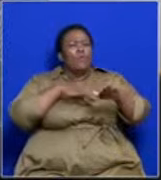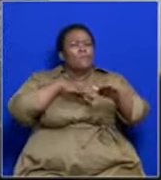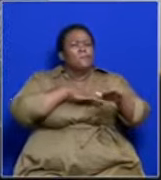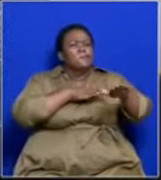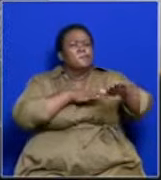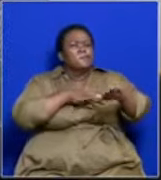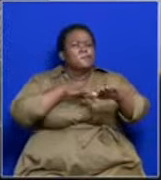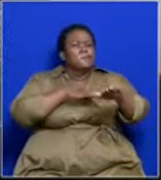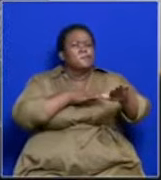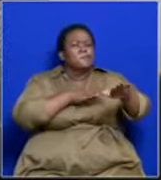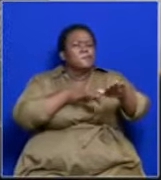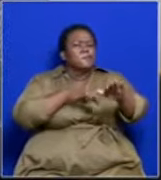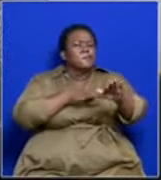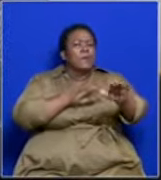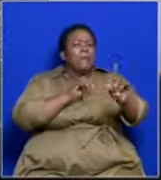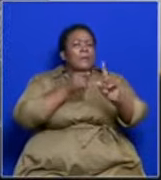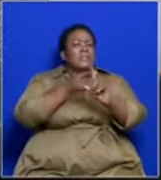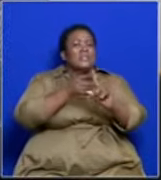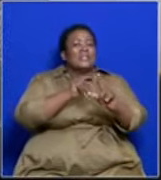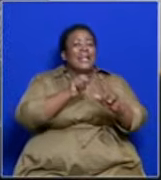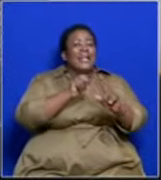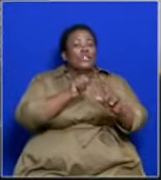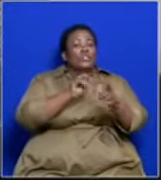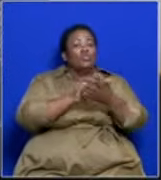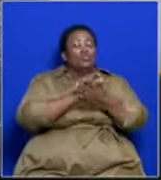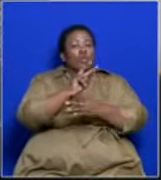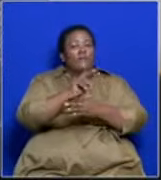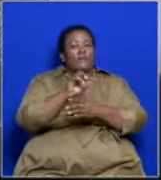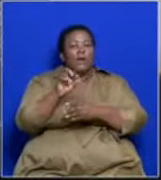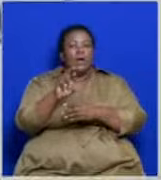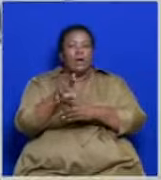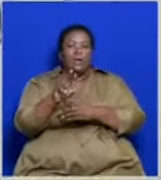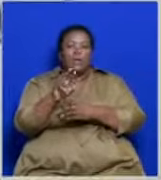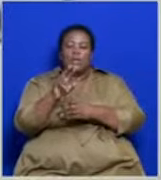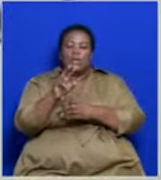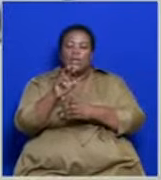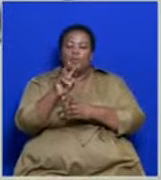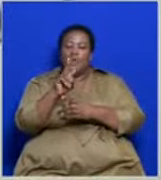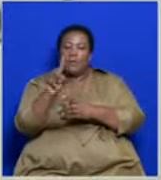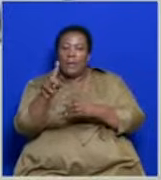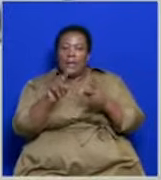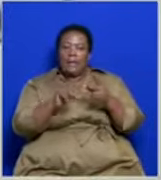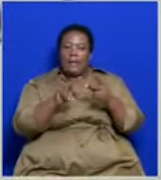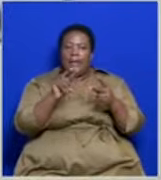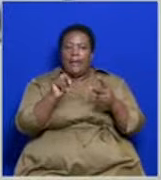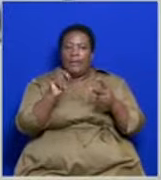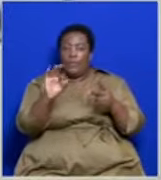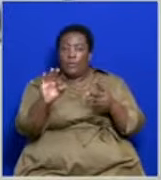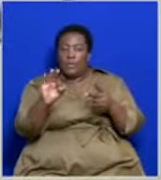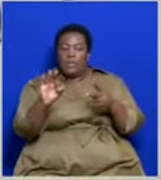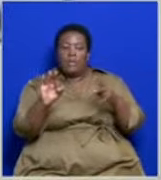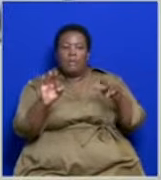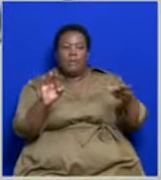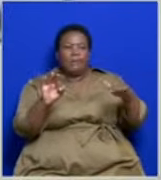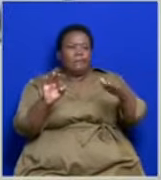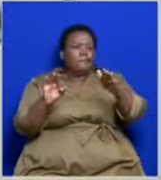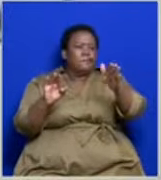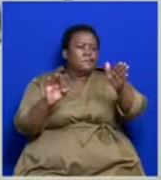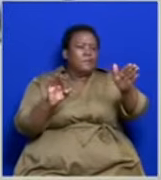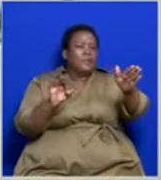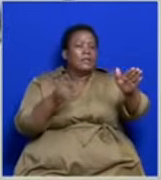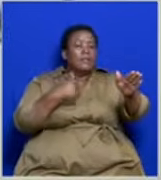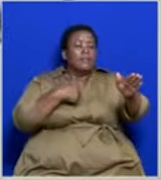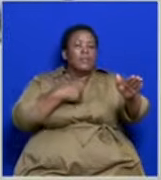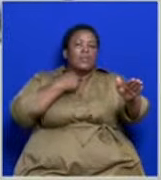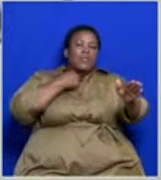N12, R21, and N3, where I was blocked by accident, and they